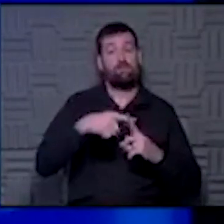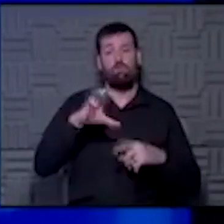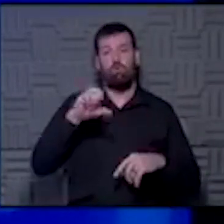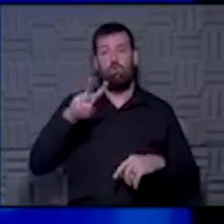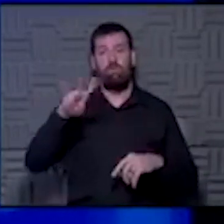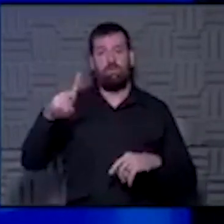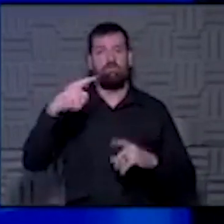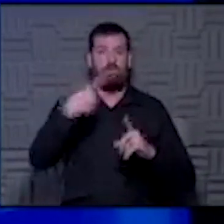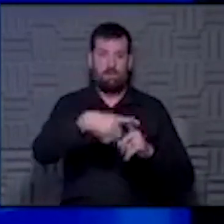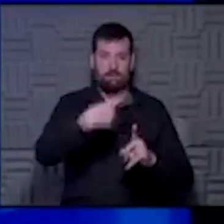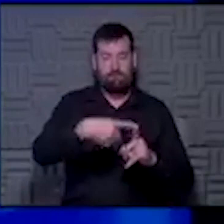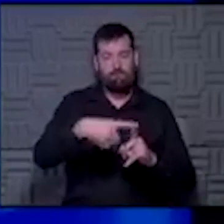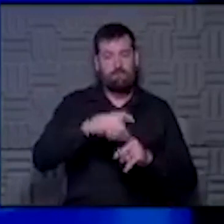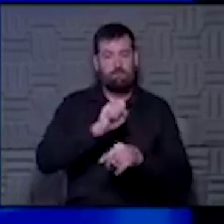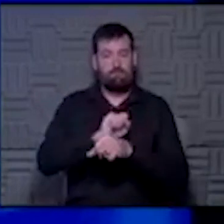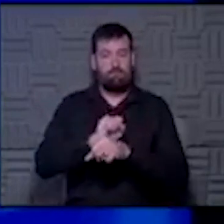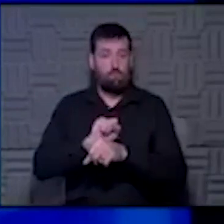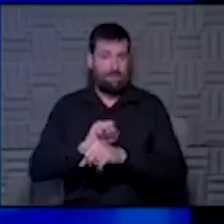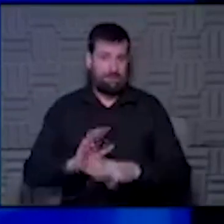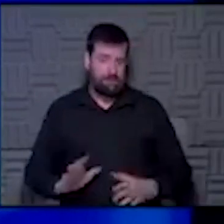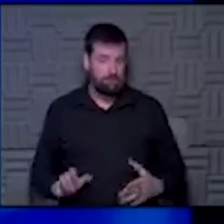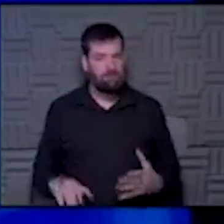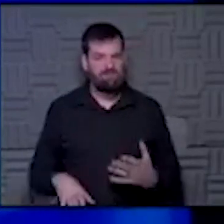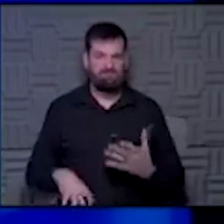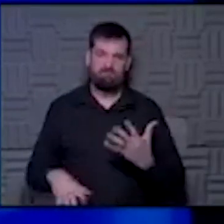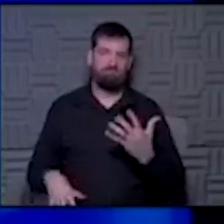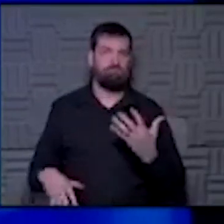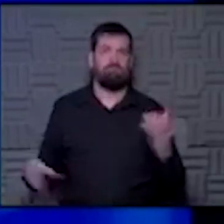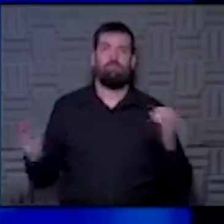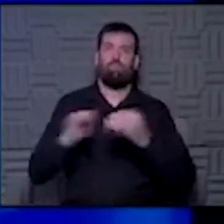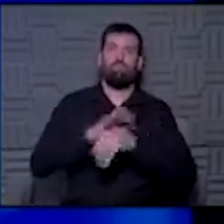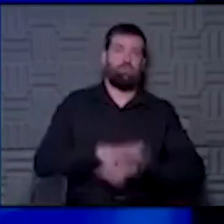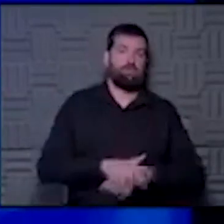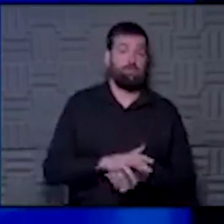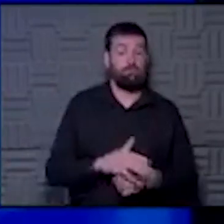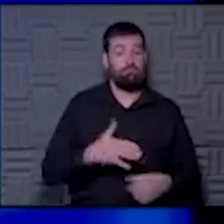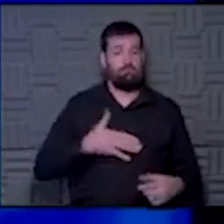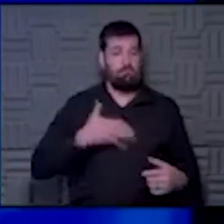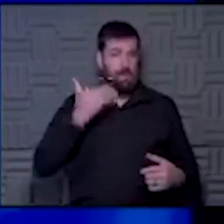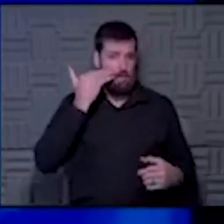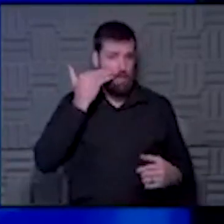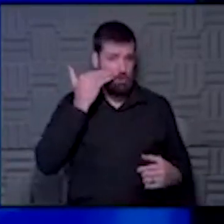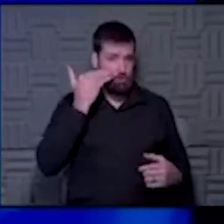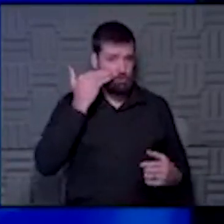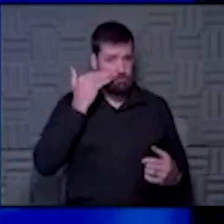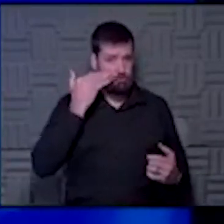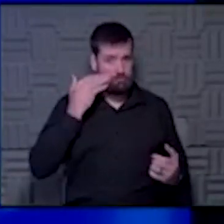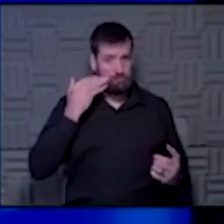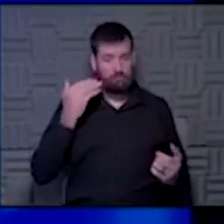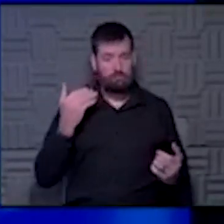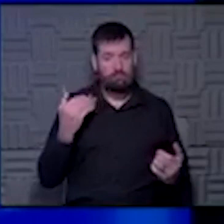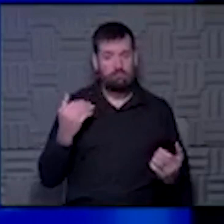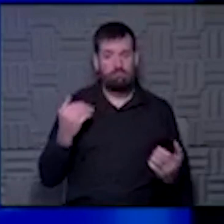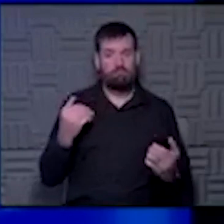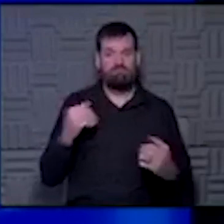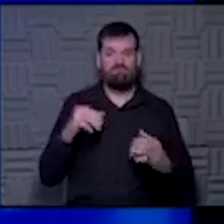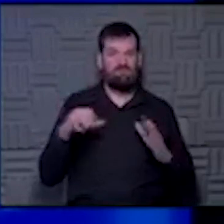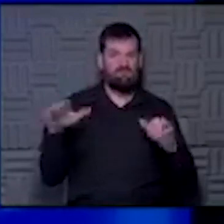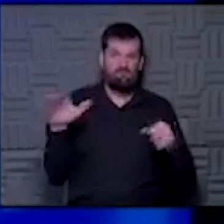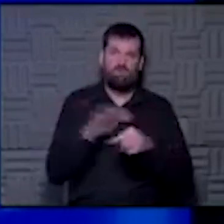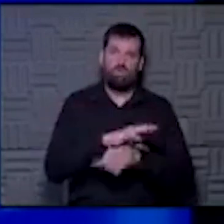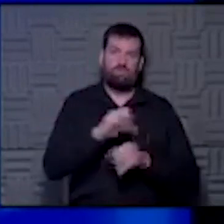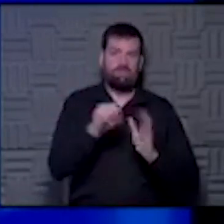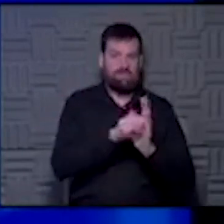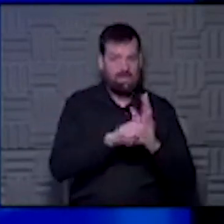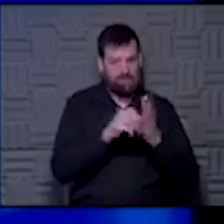COVID-positive employees just add to that tension. To the best of my knowledge, there is no statewide resource